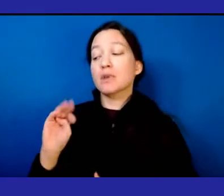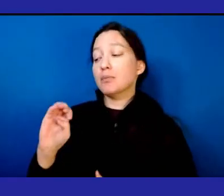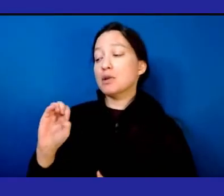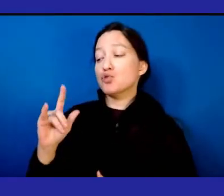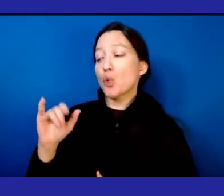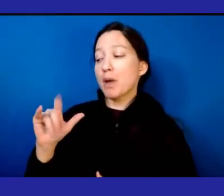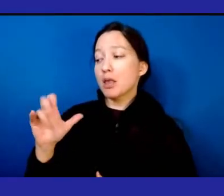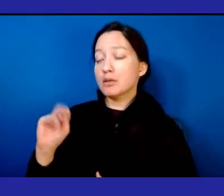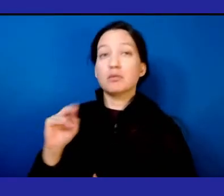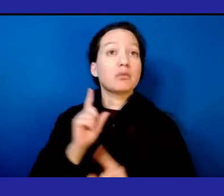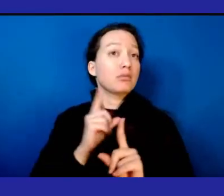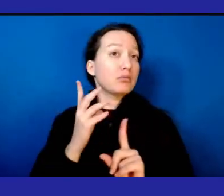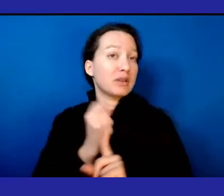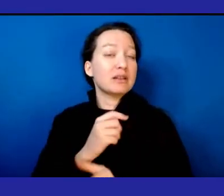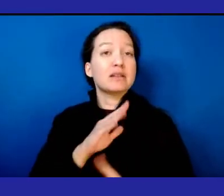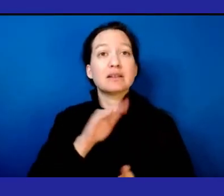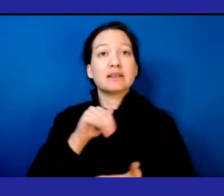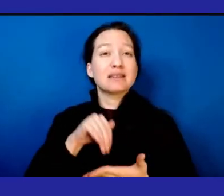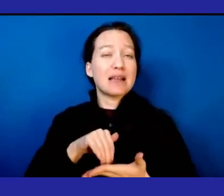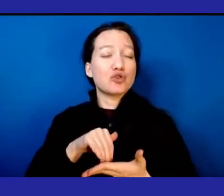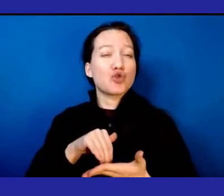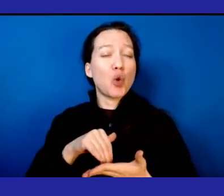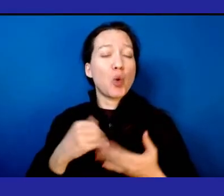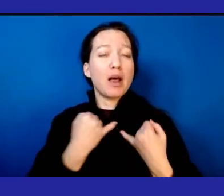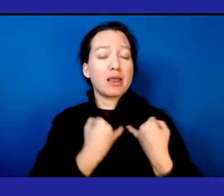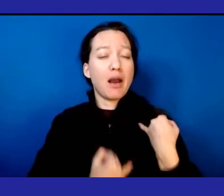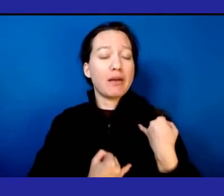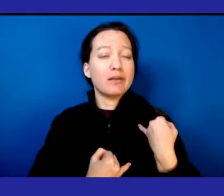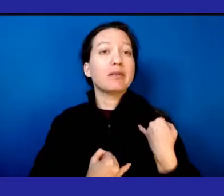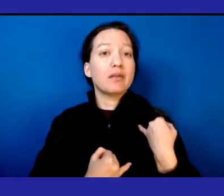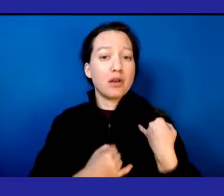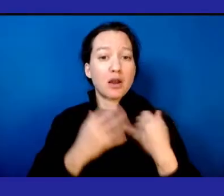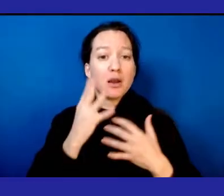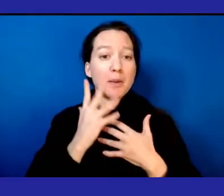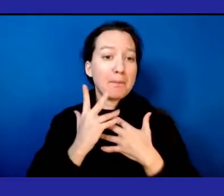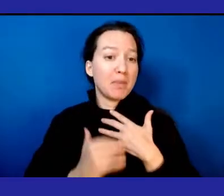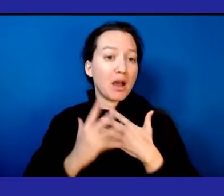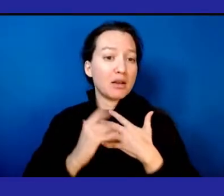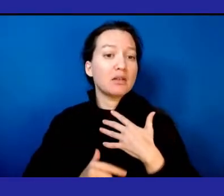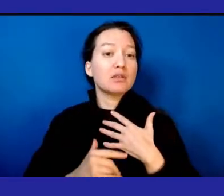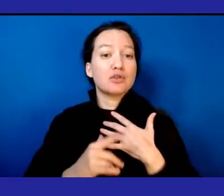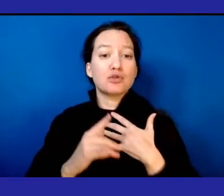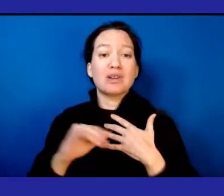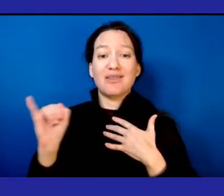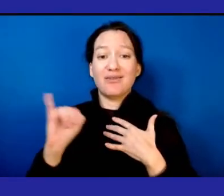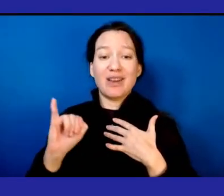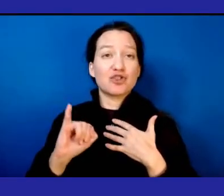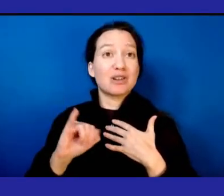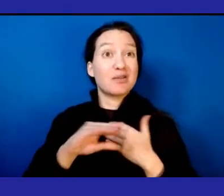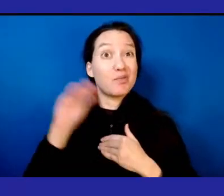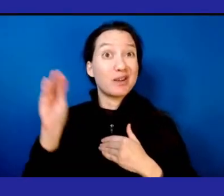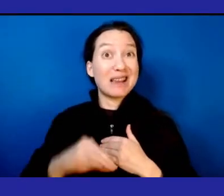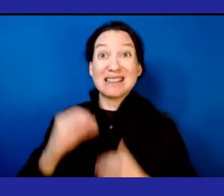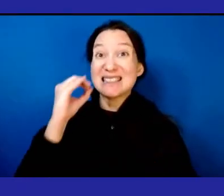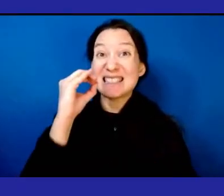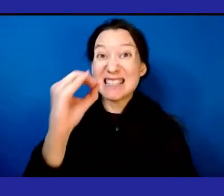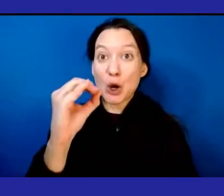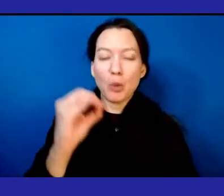Metropolitan achieved central line associated bloodstream infection rate of 0. Boy, that's going to be hard to improve on.